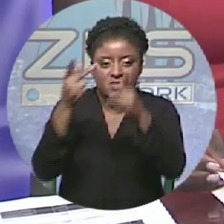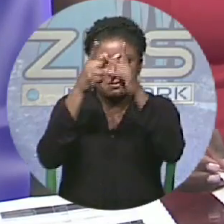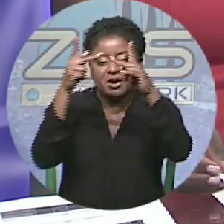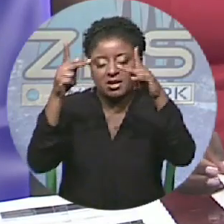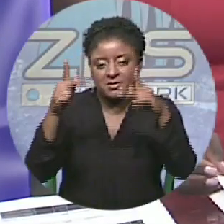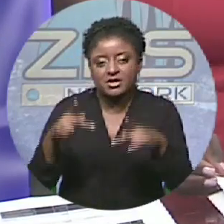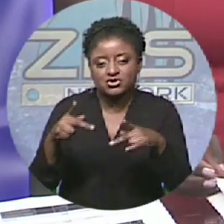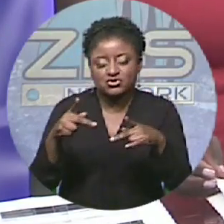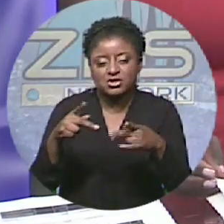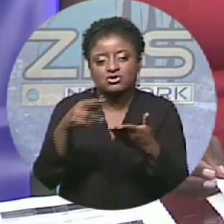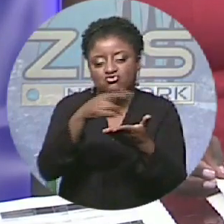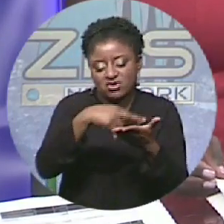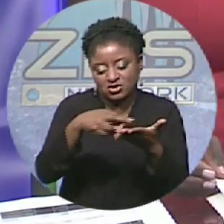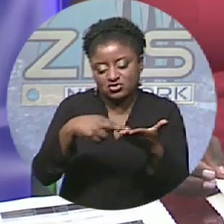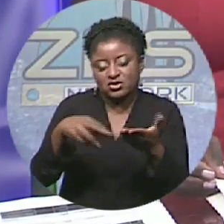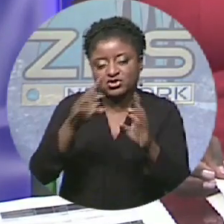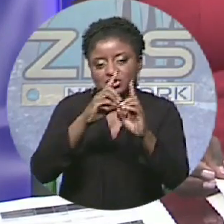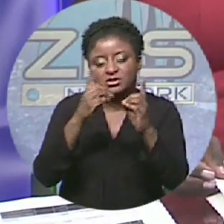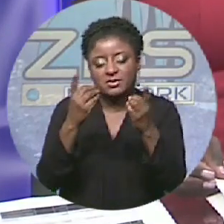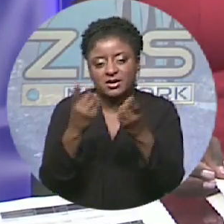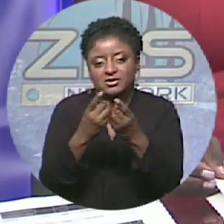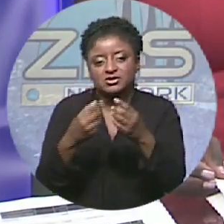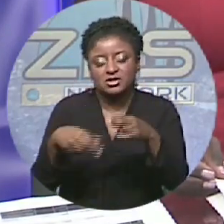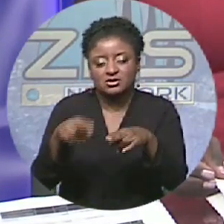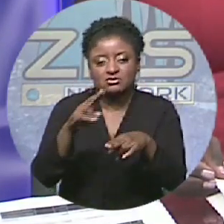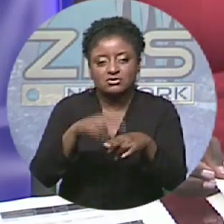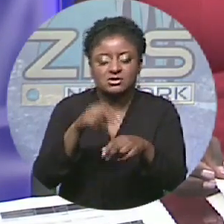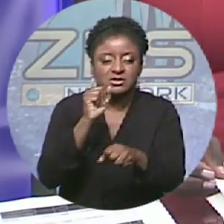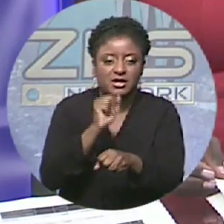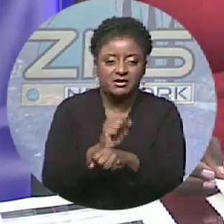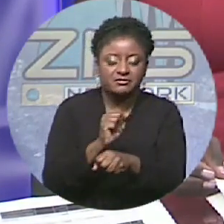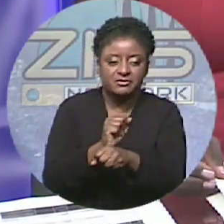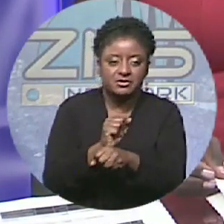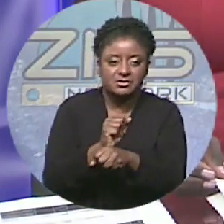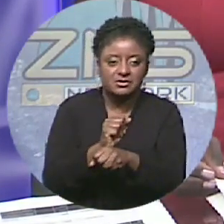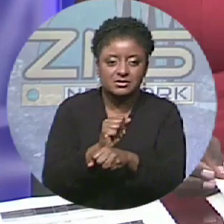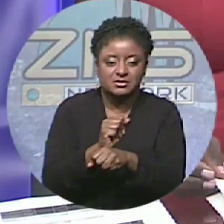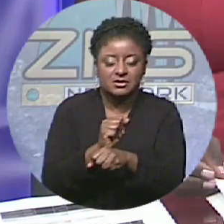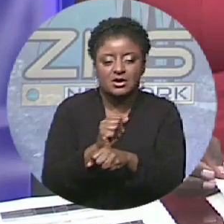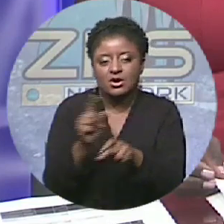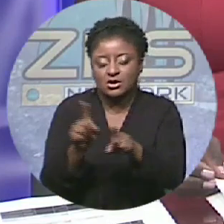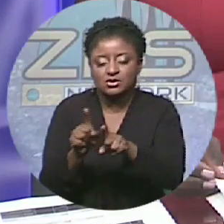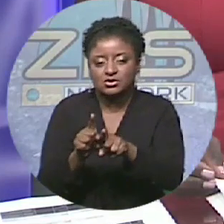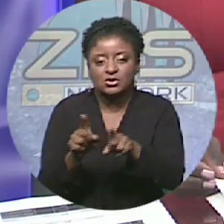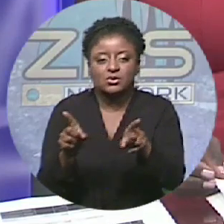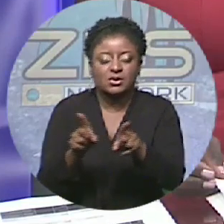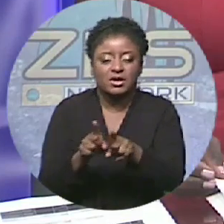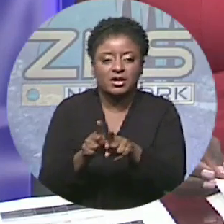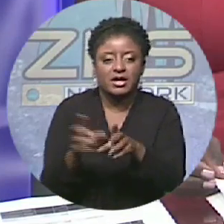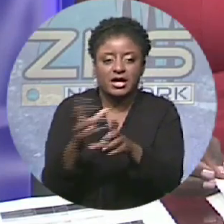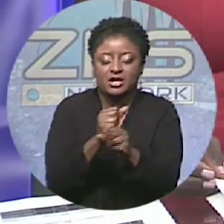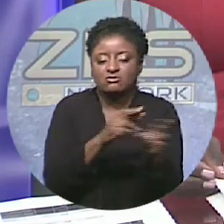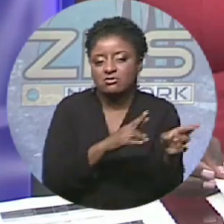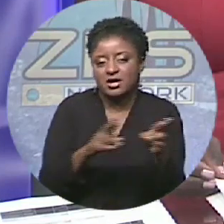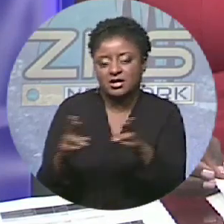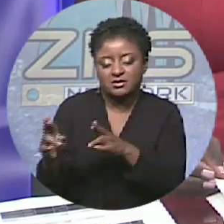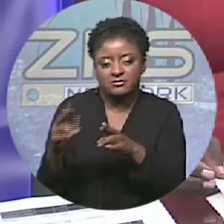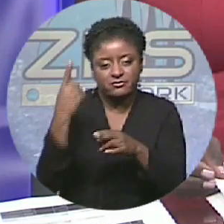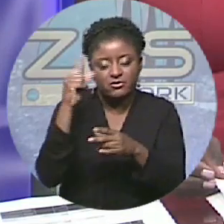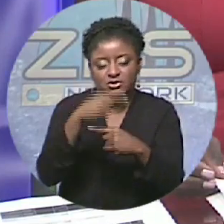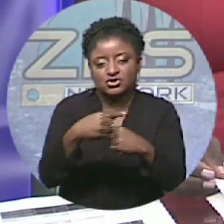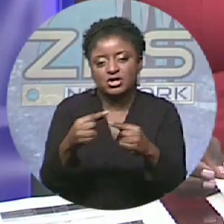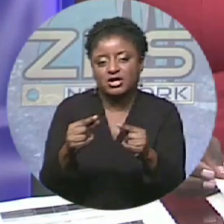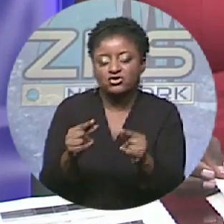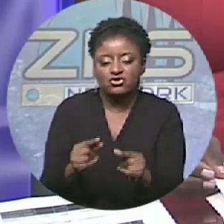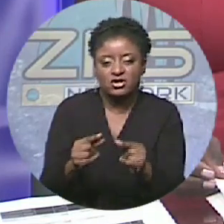poll. This also comes as the road to register for next year's general election kicks into full gear. Glenn Watson was at the department this